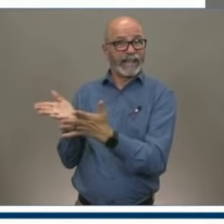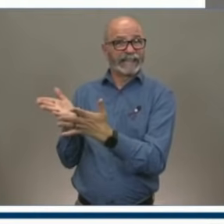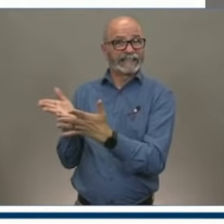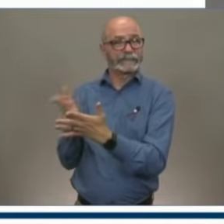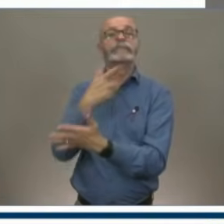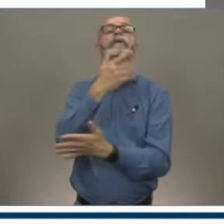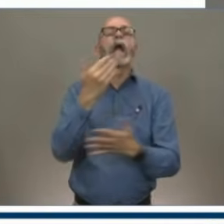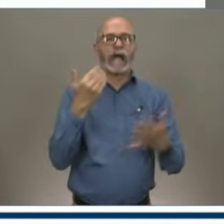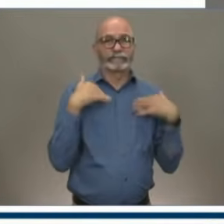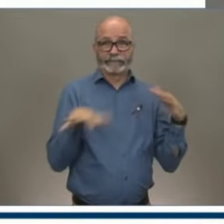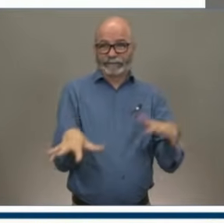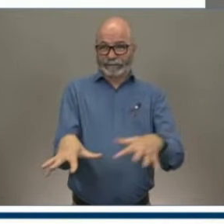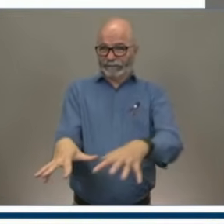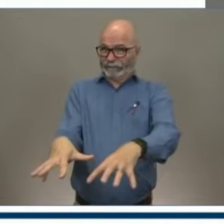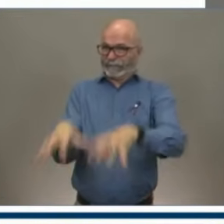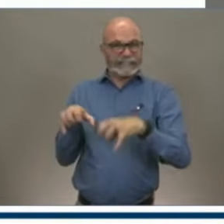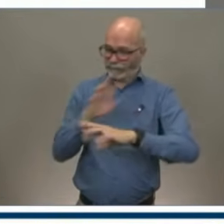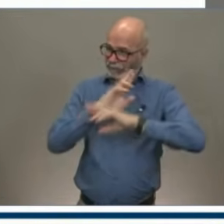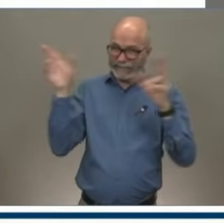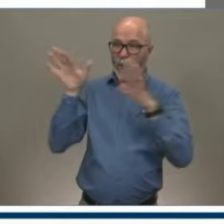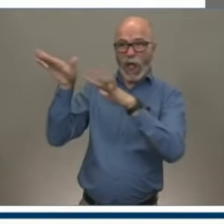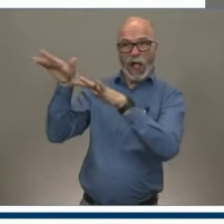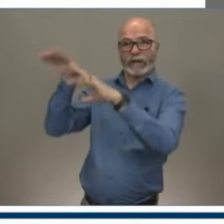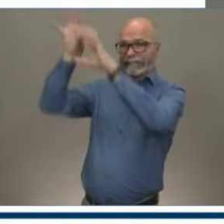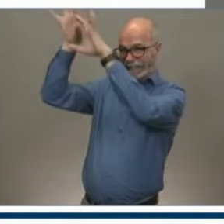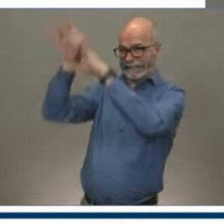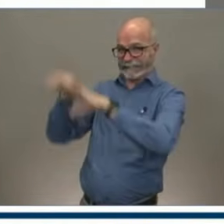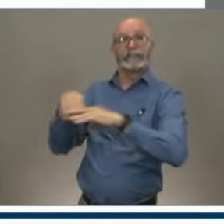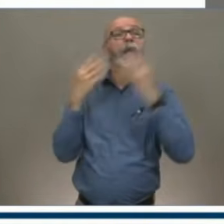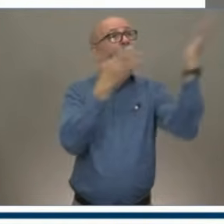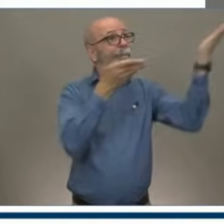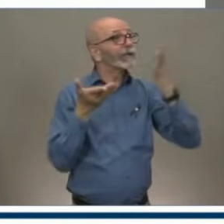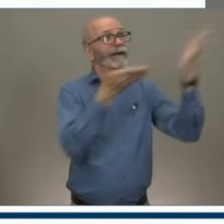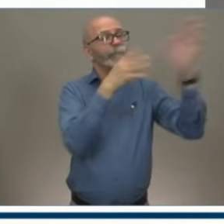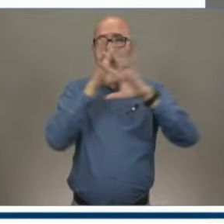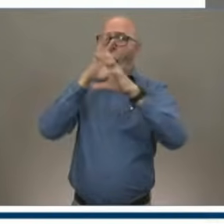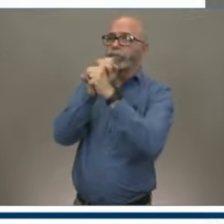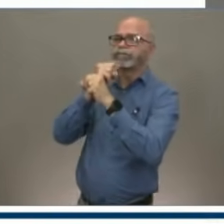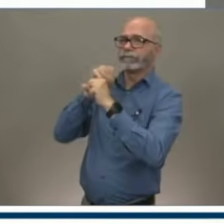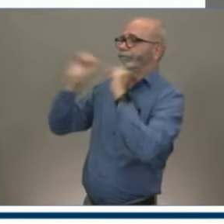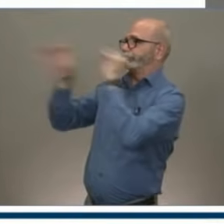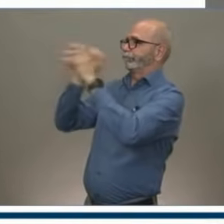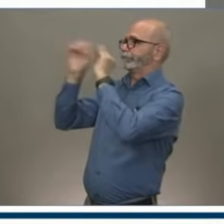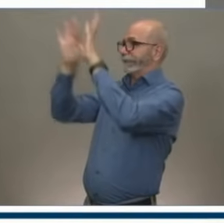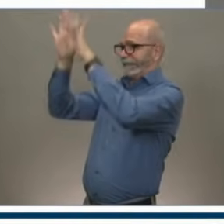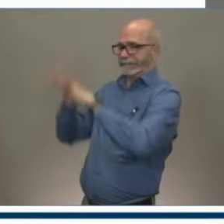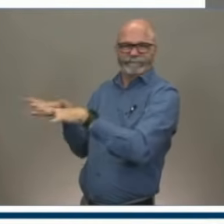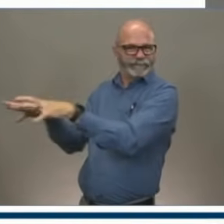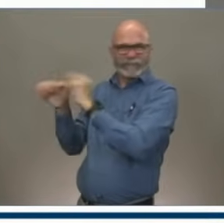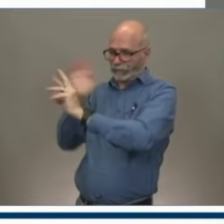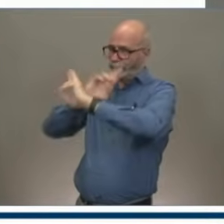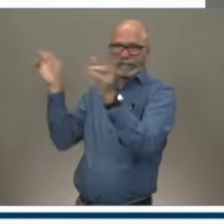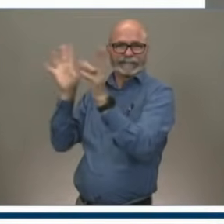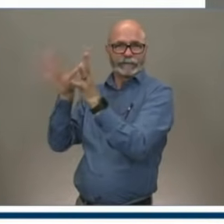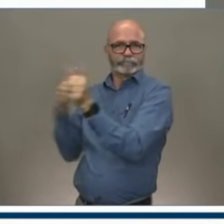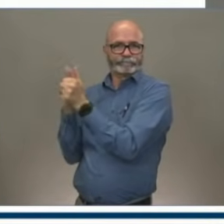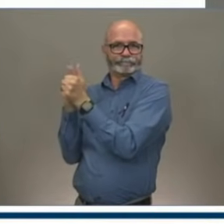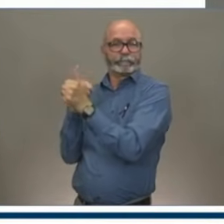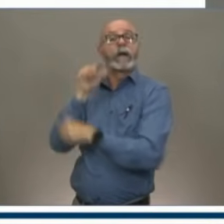very initial amount that we could get in the next week or so. We're in the process of the federal government is